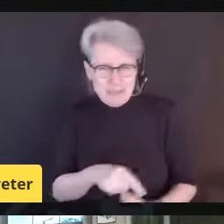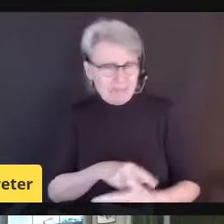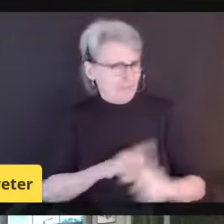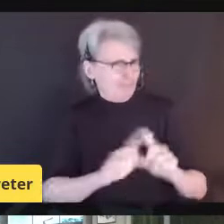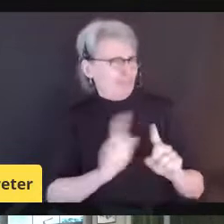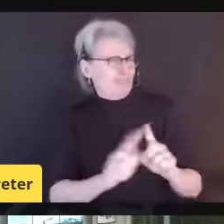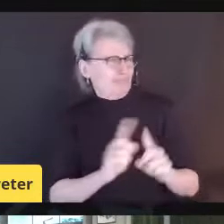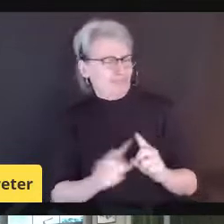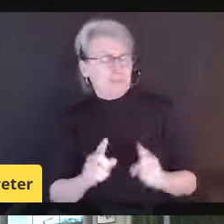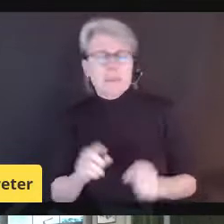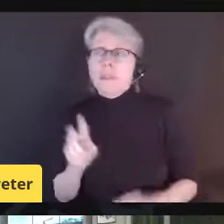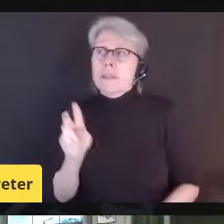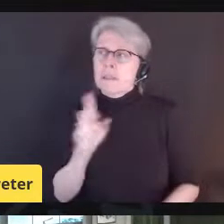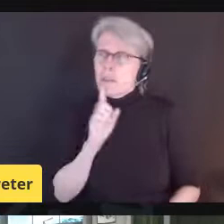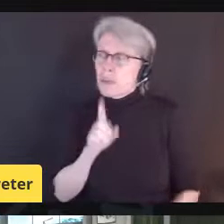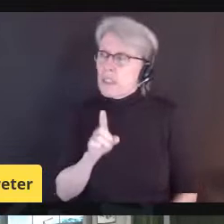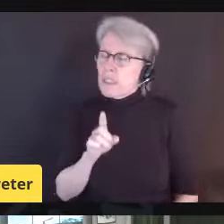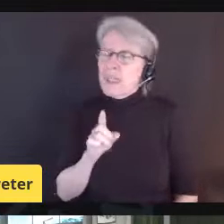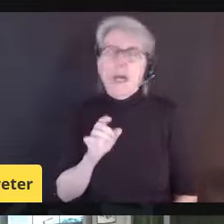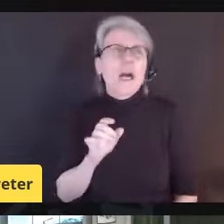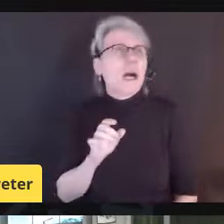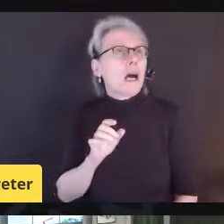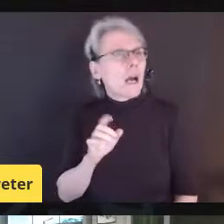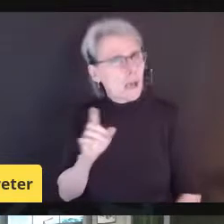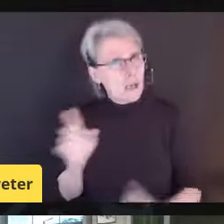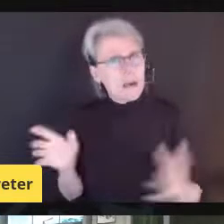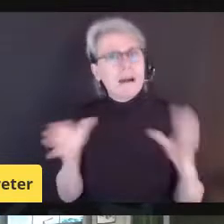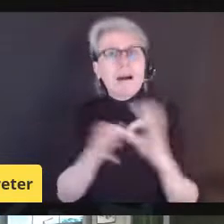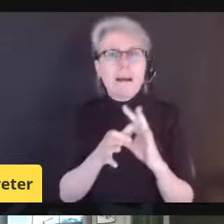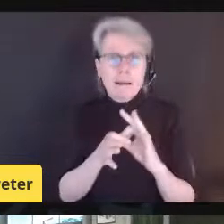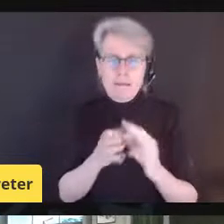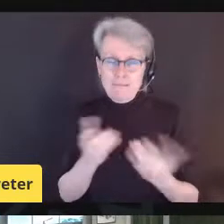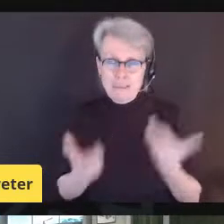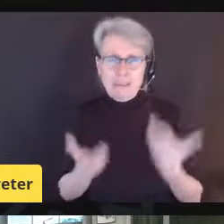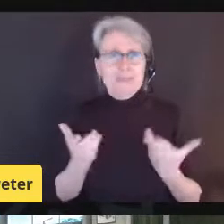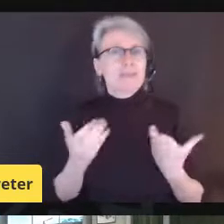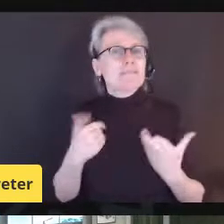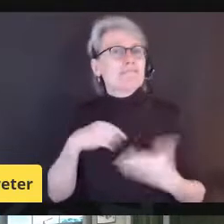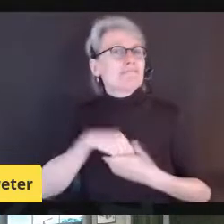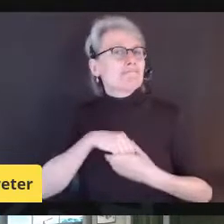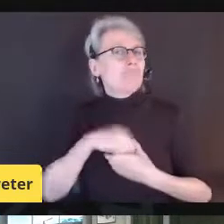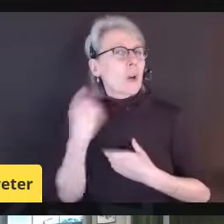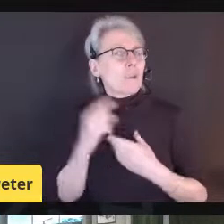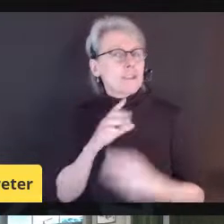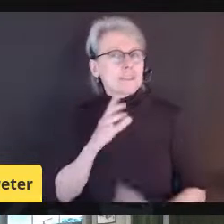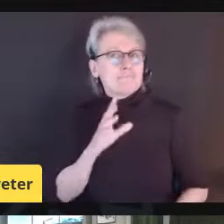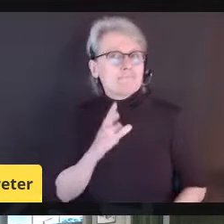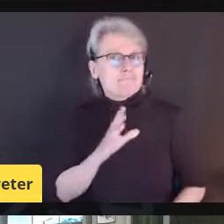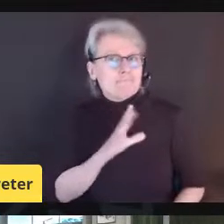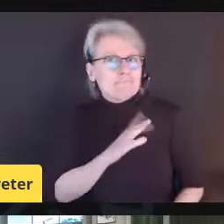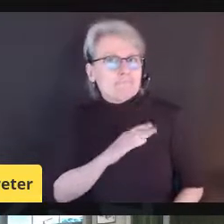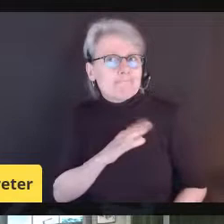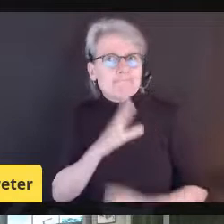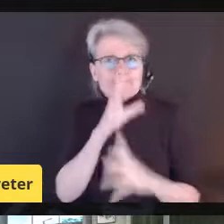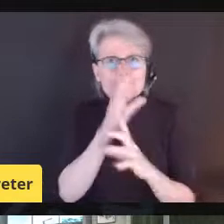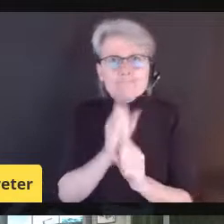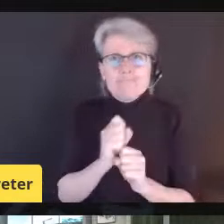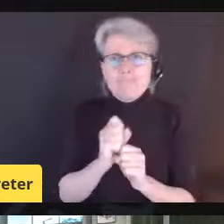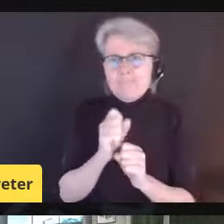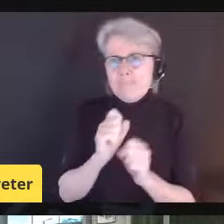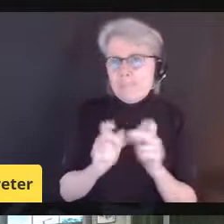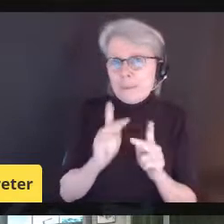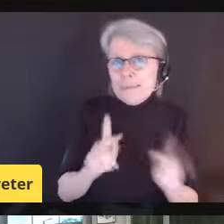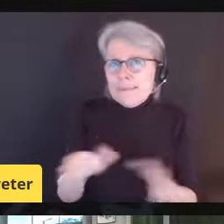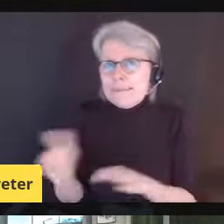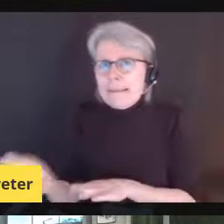And I didn't quite connect the two, but I think it's always been in me. And I can see now how one step